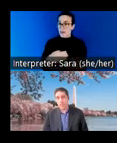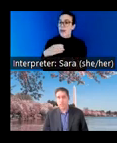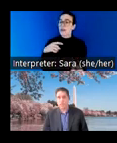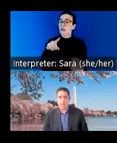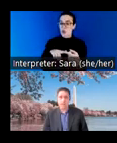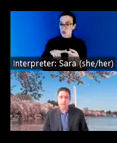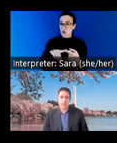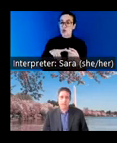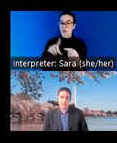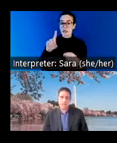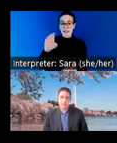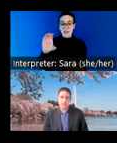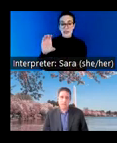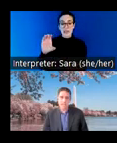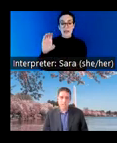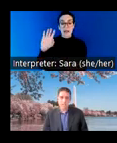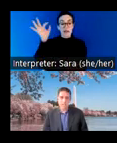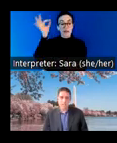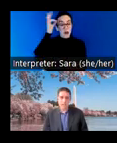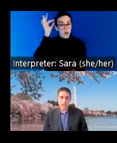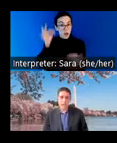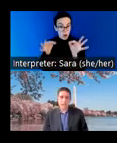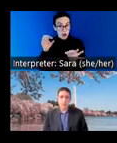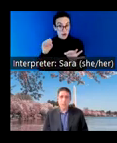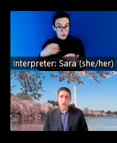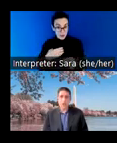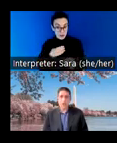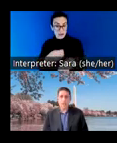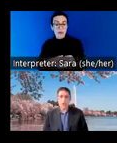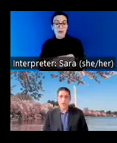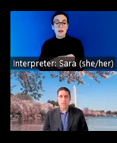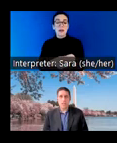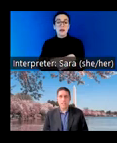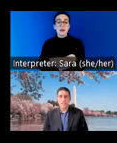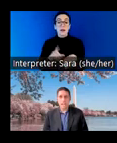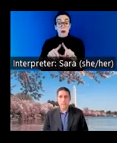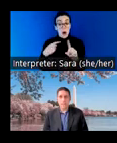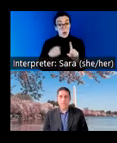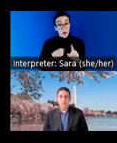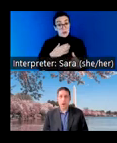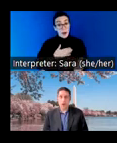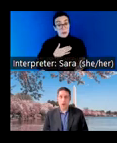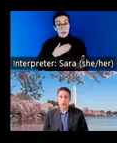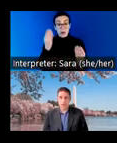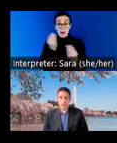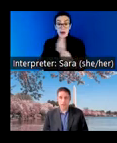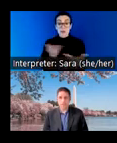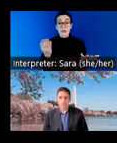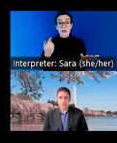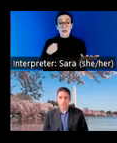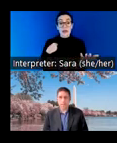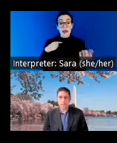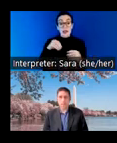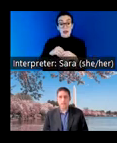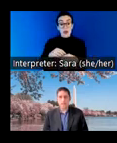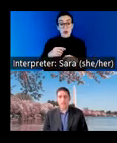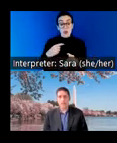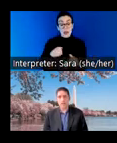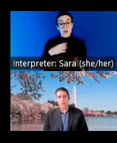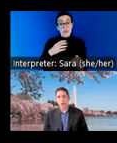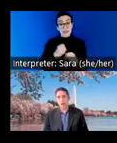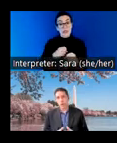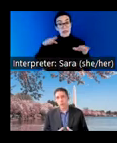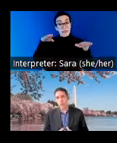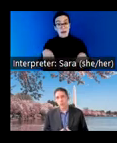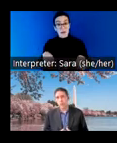very pleased to announce that in a significant breakthrough, we achieved a settlement for part of our claims, the claim